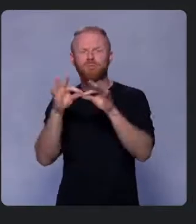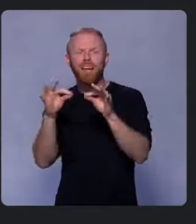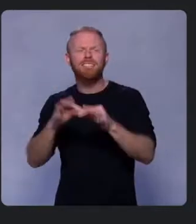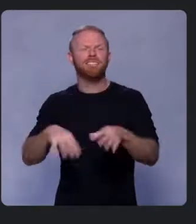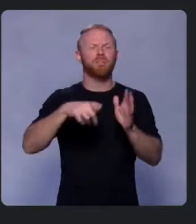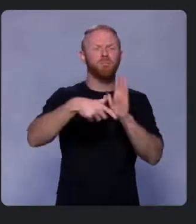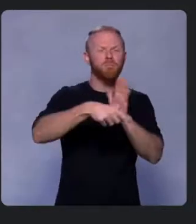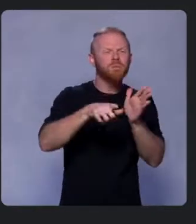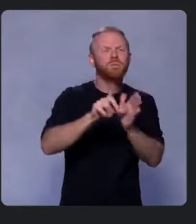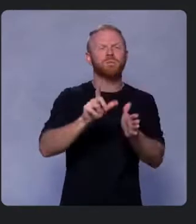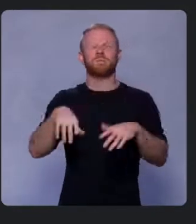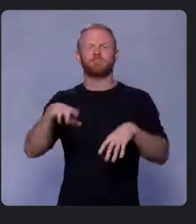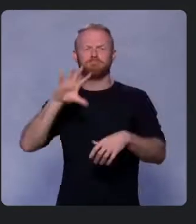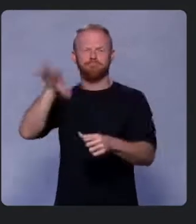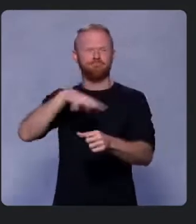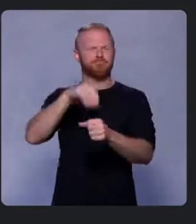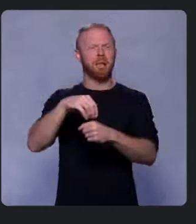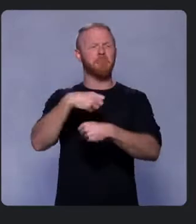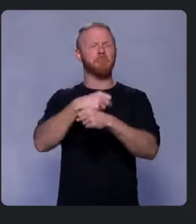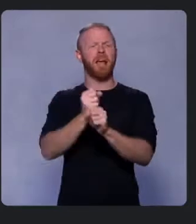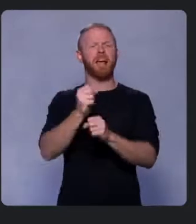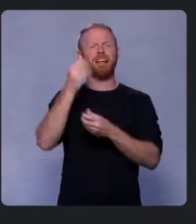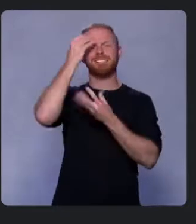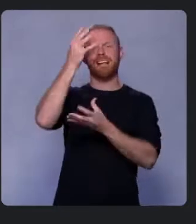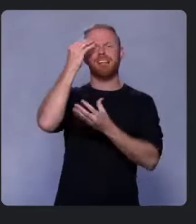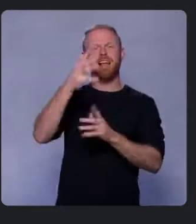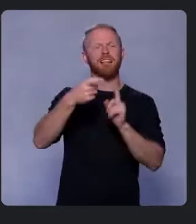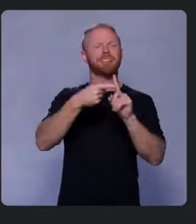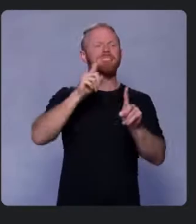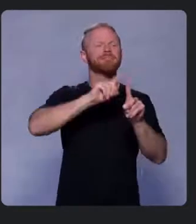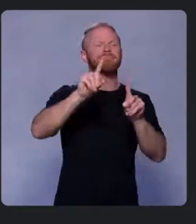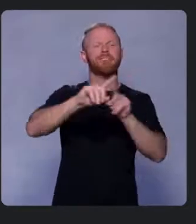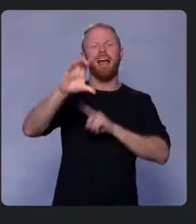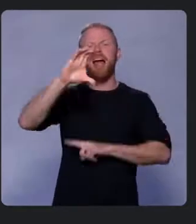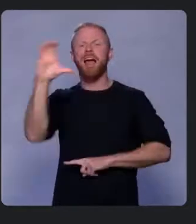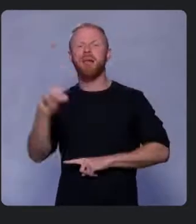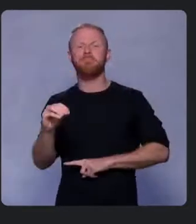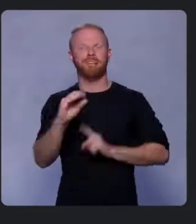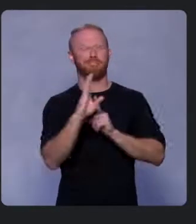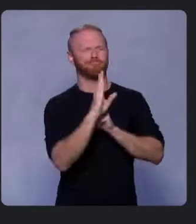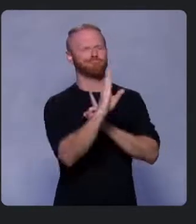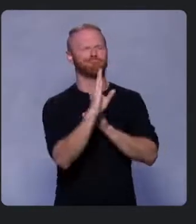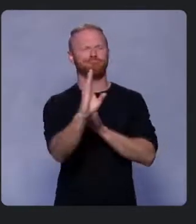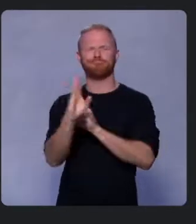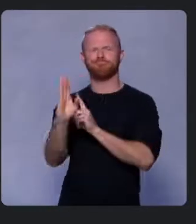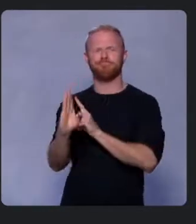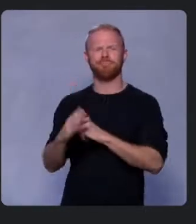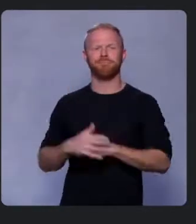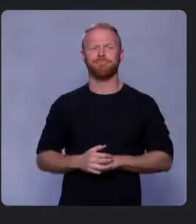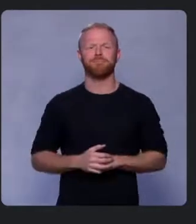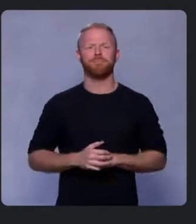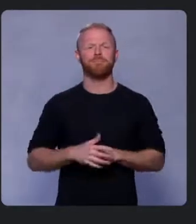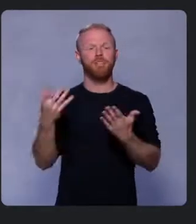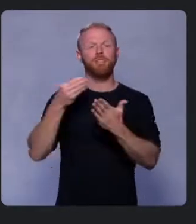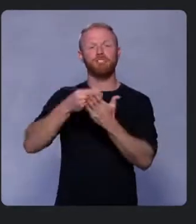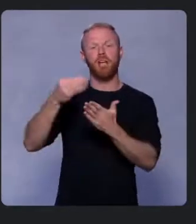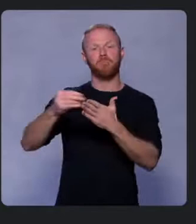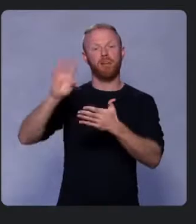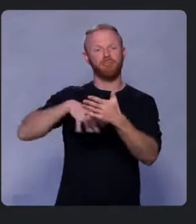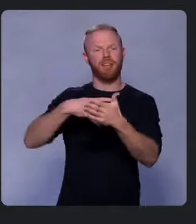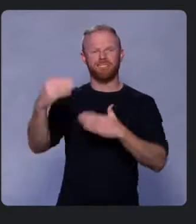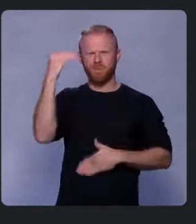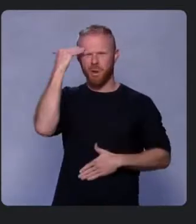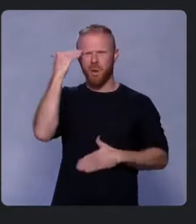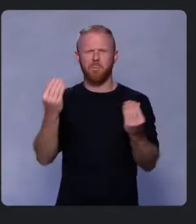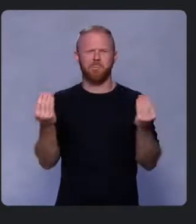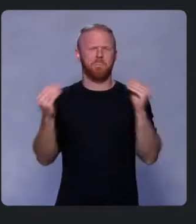product data we receive from brands and retailers directly. Because the shopping graph knows about so many products,